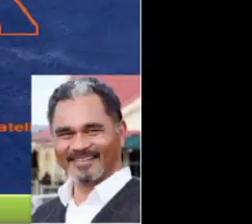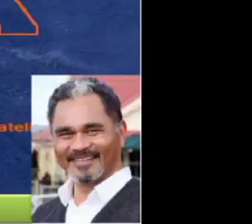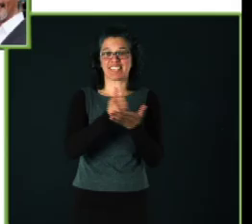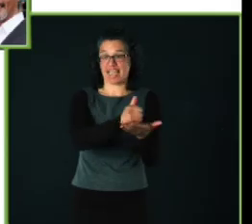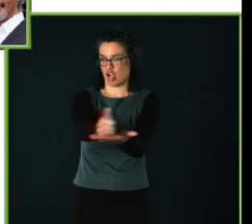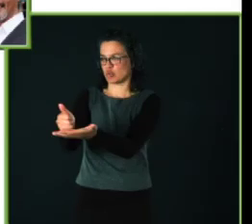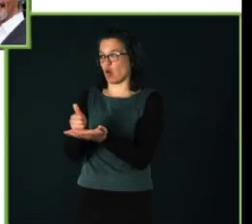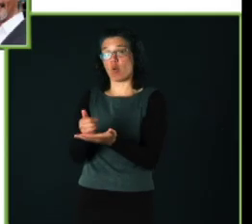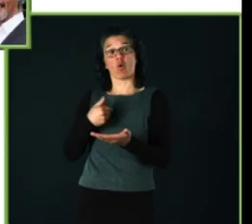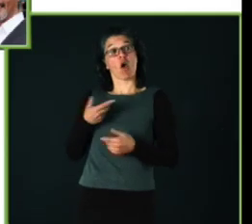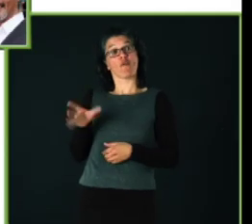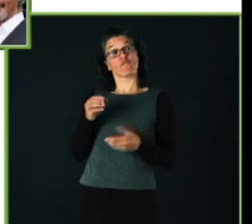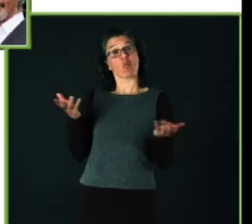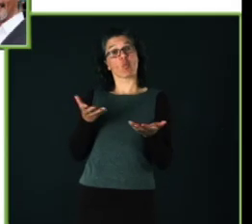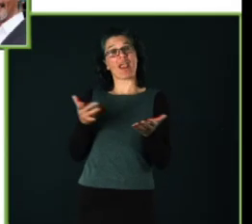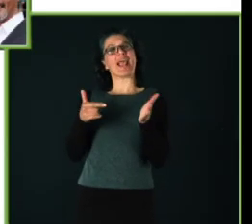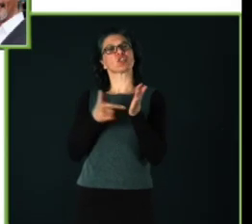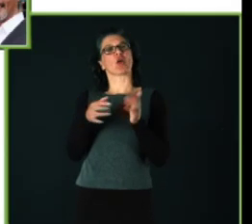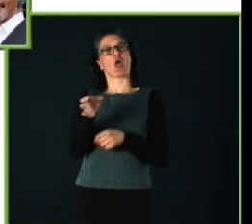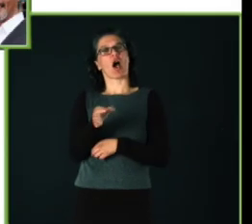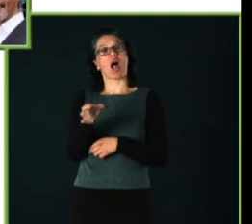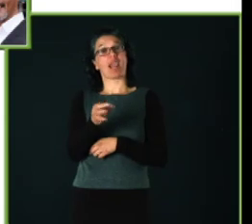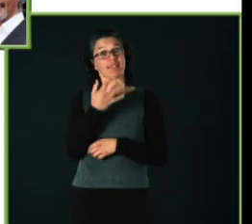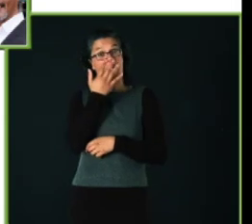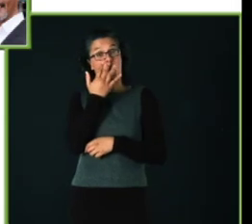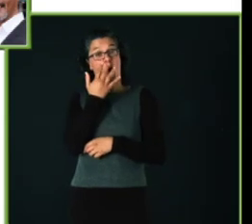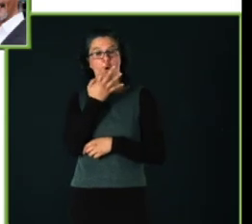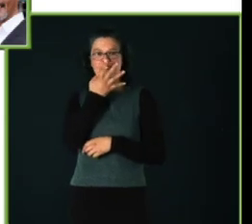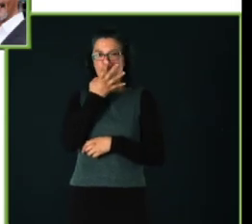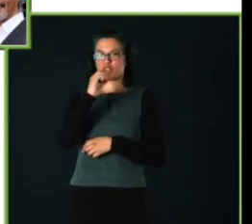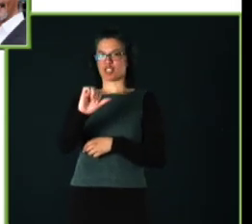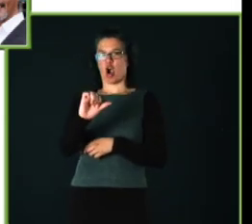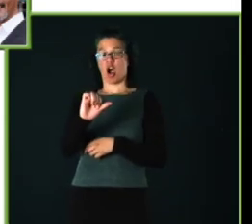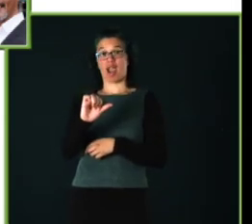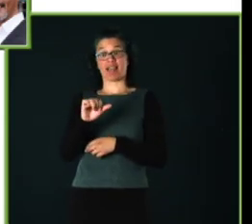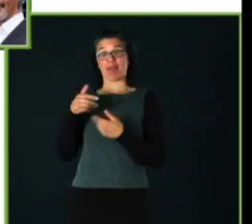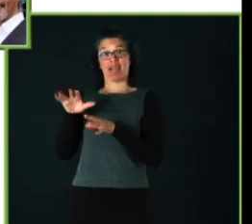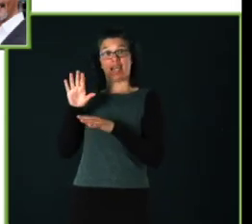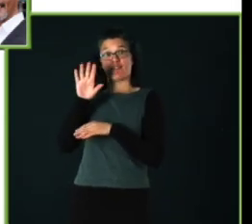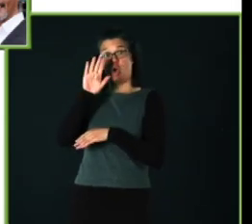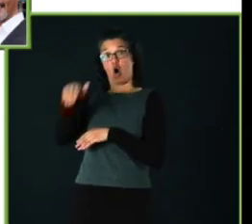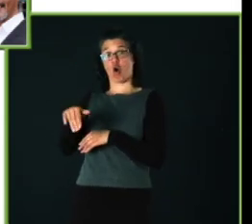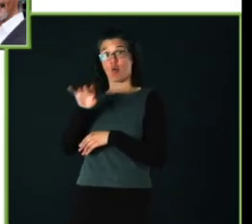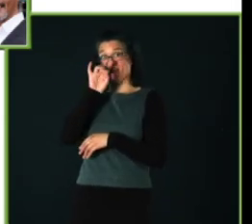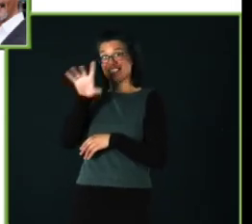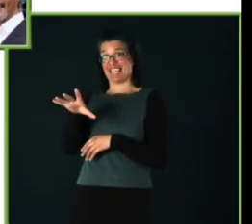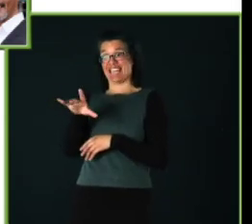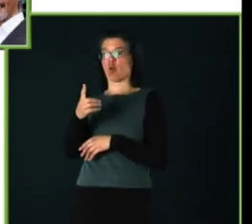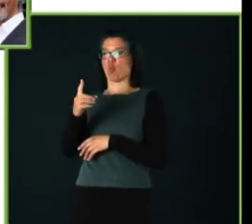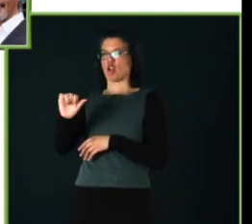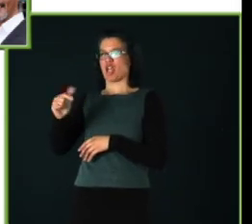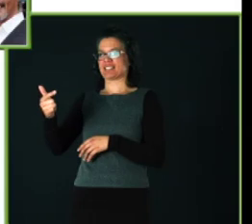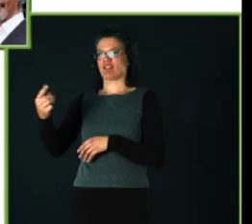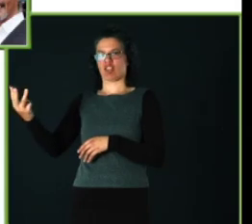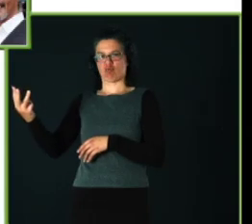I'm from the Togolau Islands. I'm 49 years old. I left home when I was 10, 1973, and lived in a hostel up here at